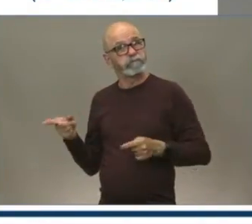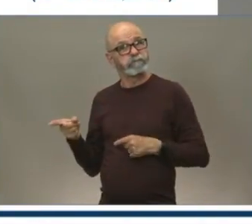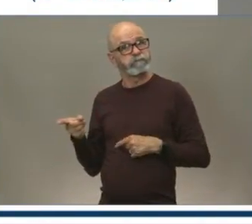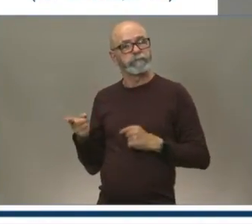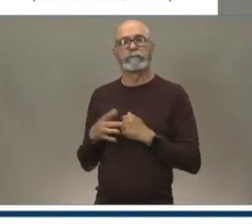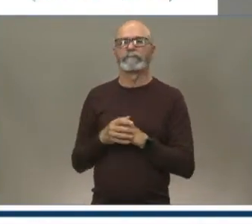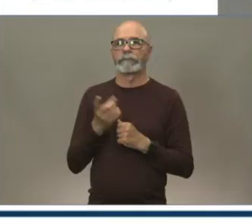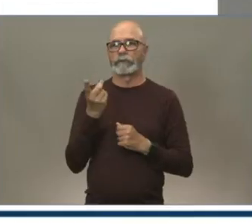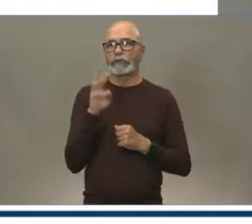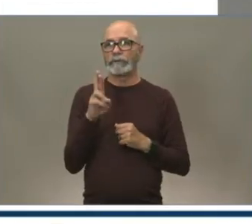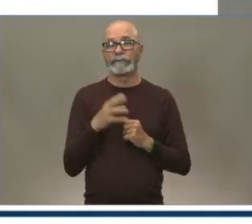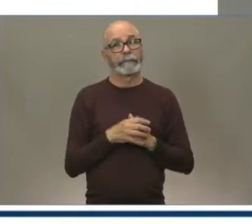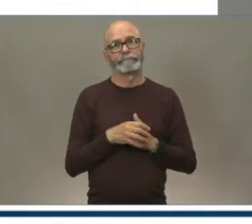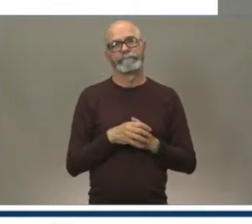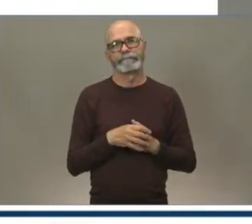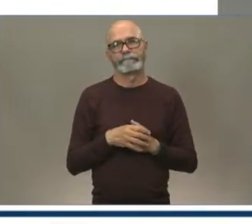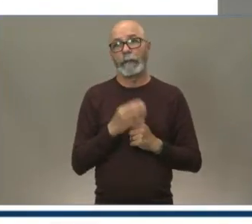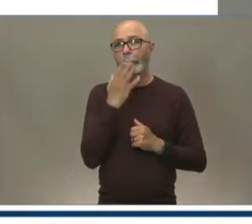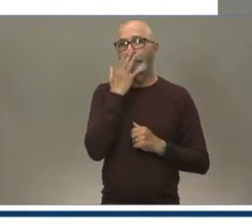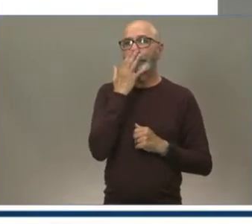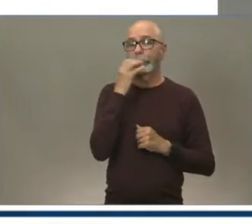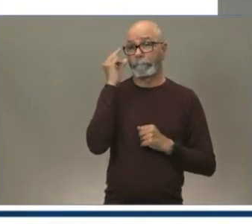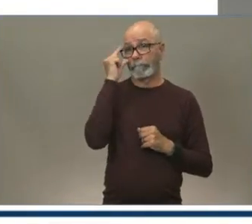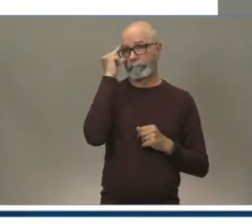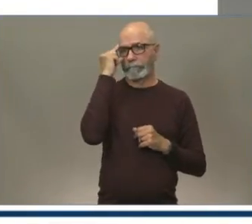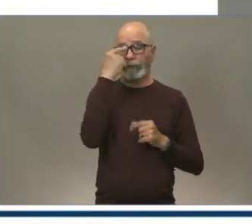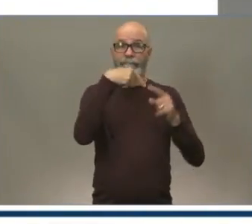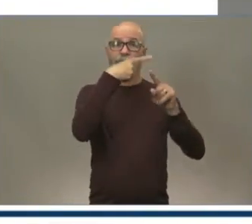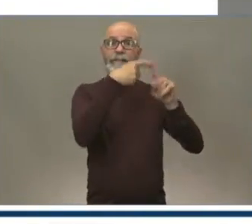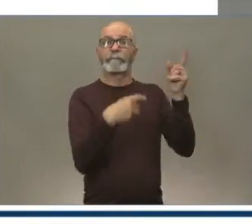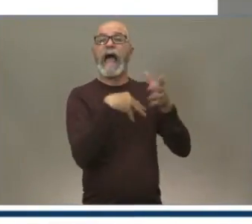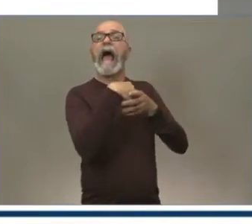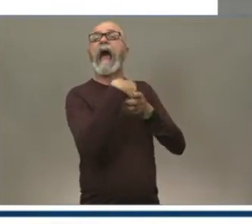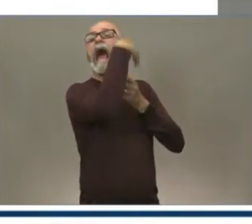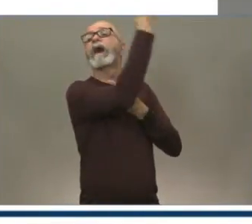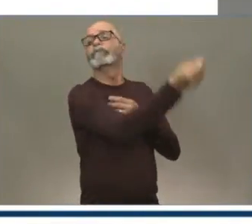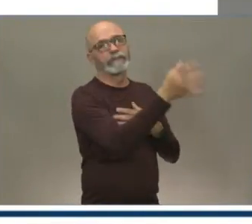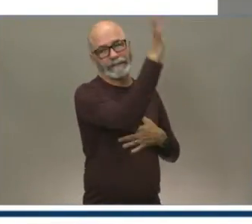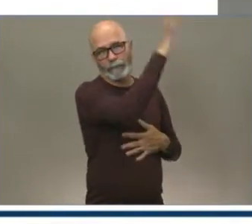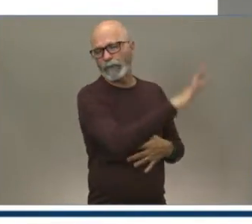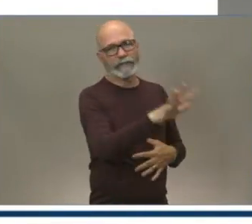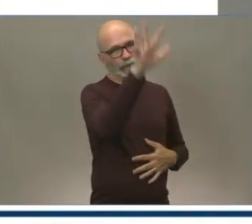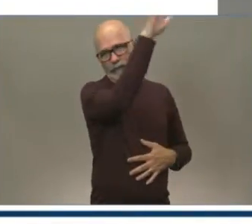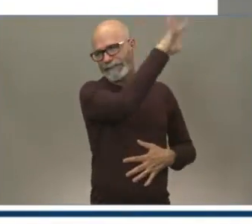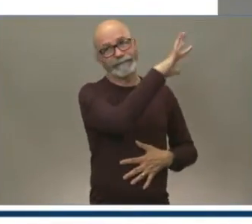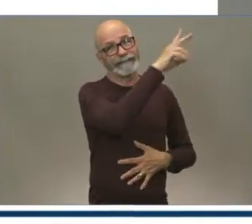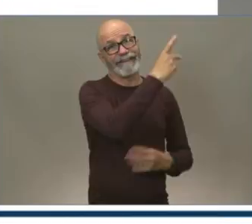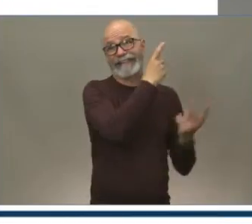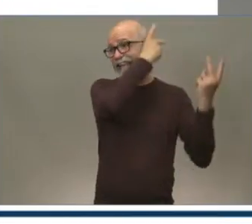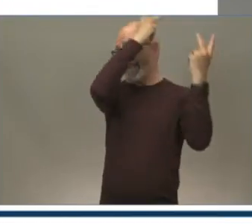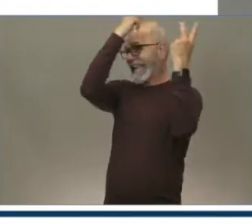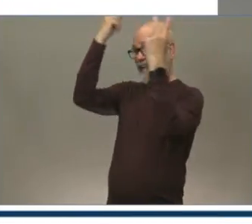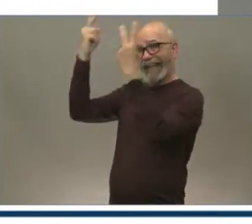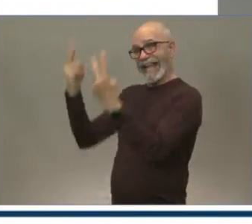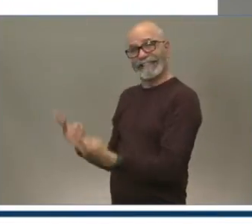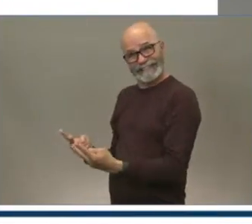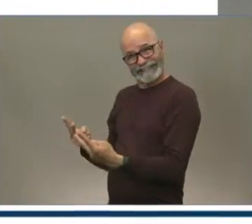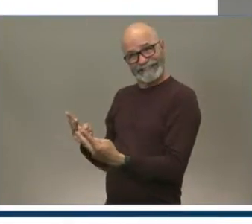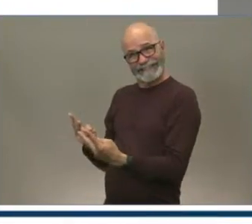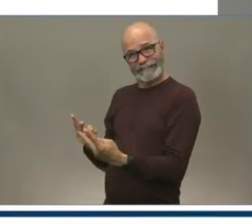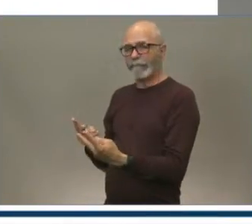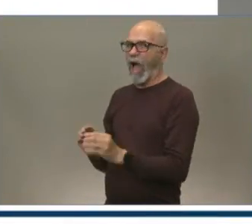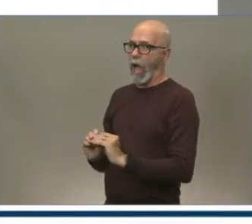out of province. Now, we haven't been able to follow up those people to confirm that they were infected, but that's the likely scenario. We don't have